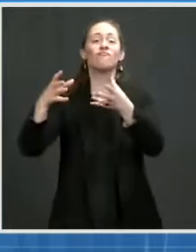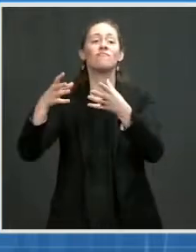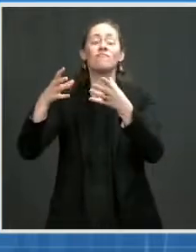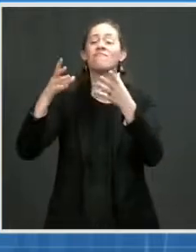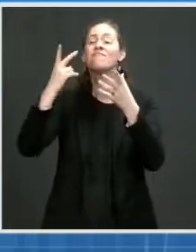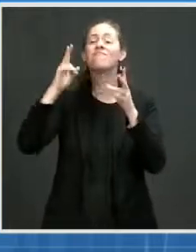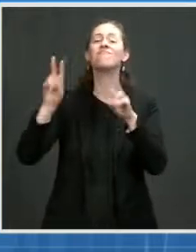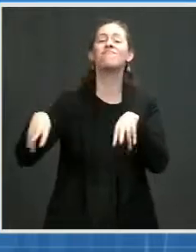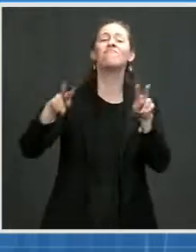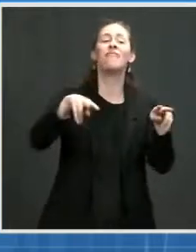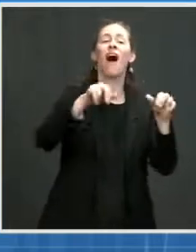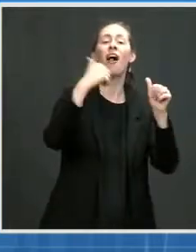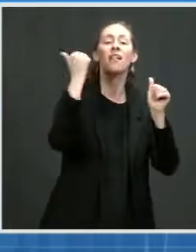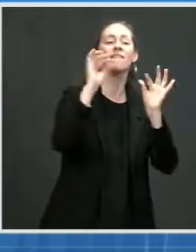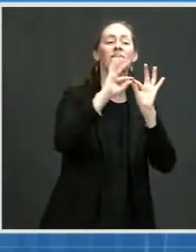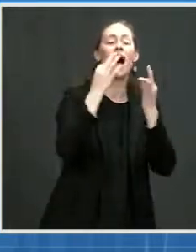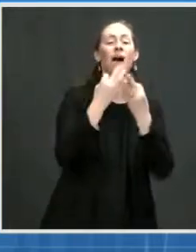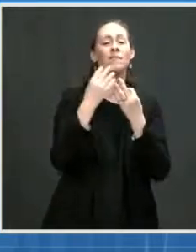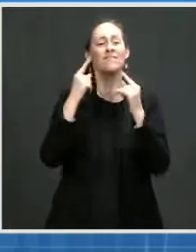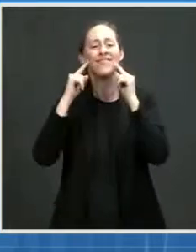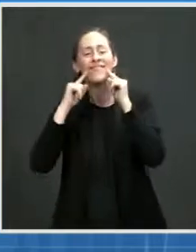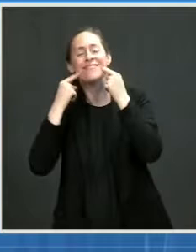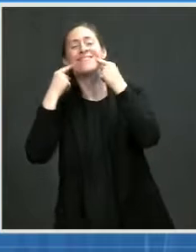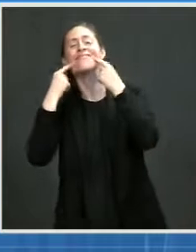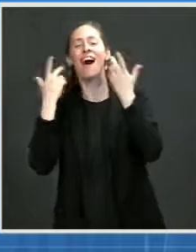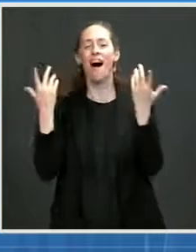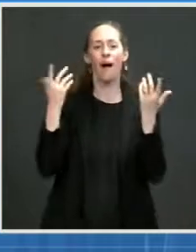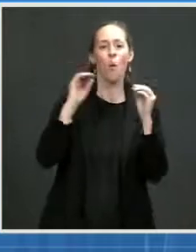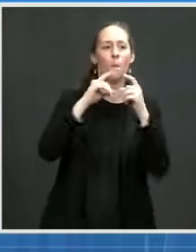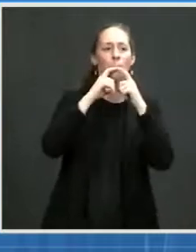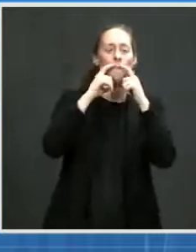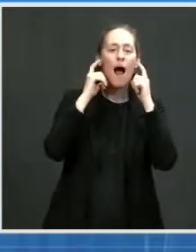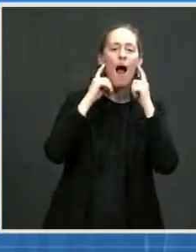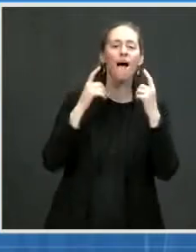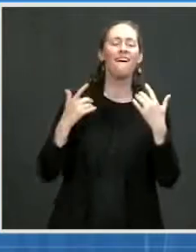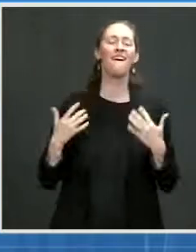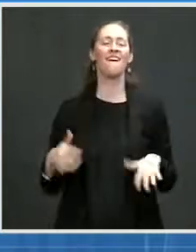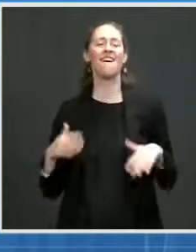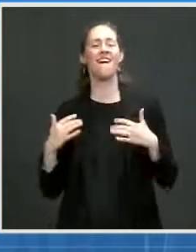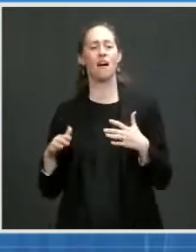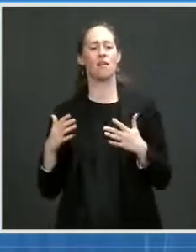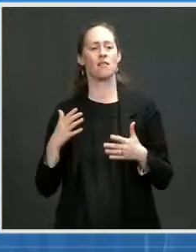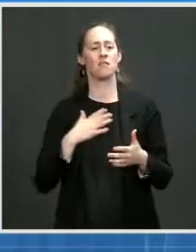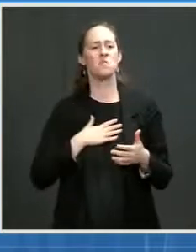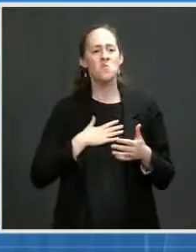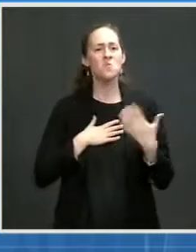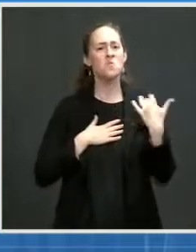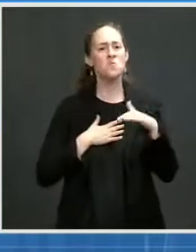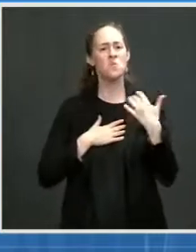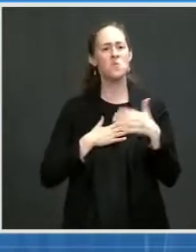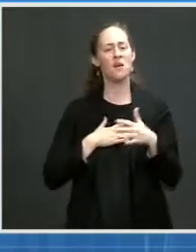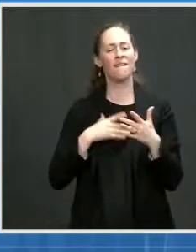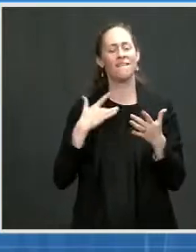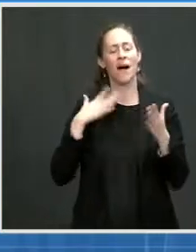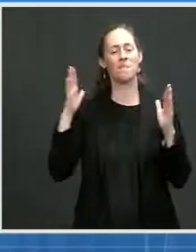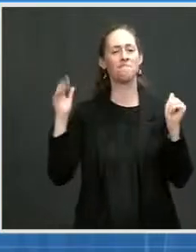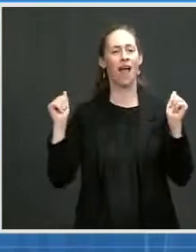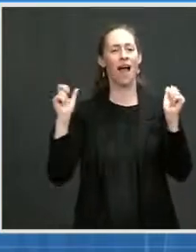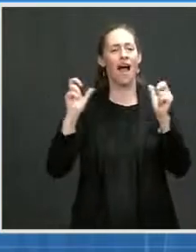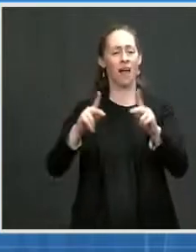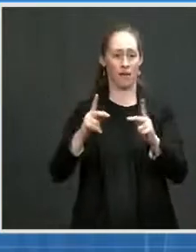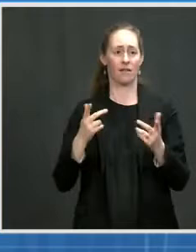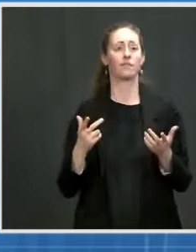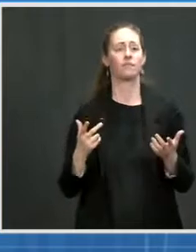so many of their smiles working to regain so much of what we have lost. All of this is possible because vaccinations are going